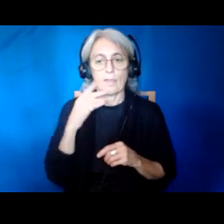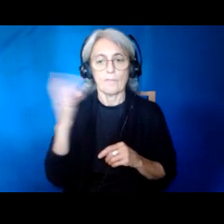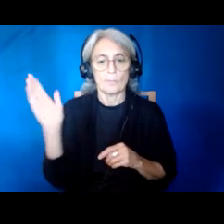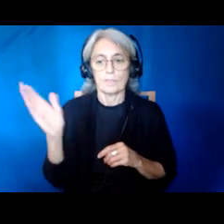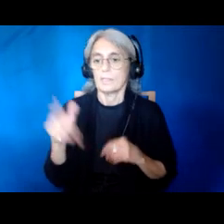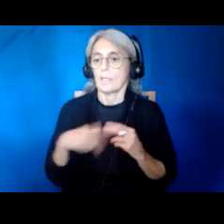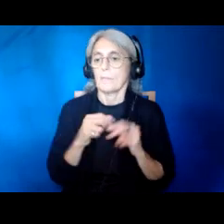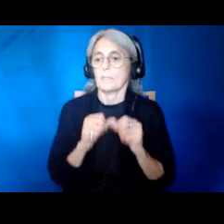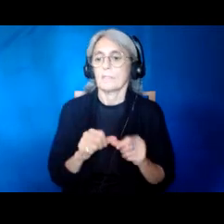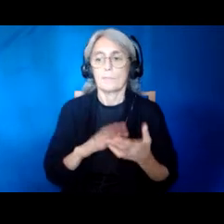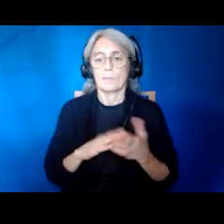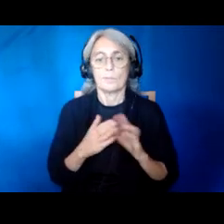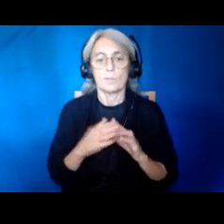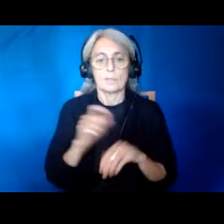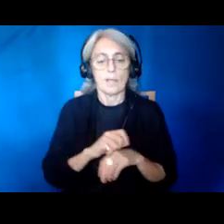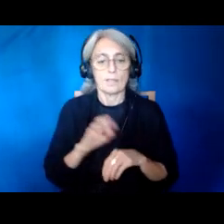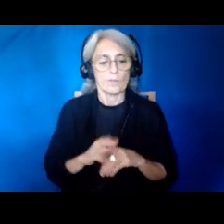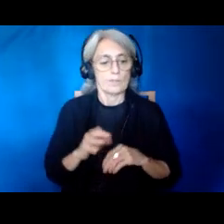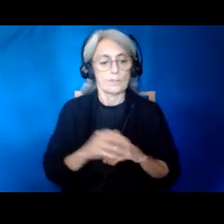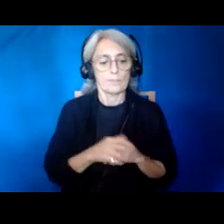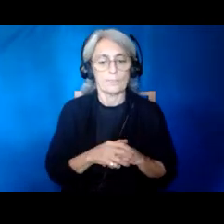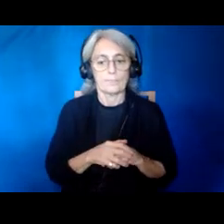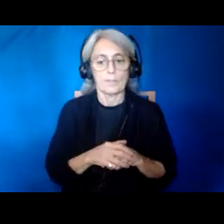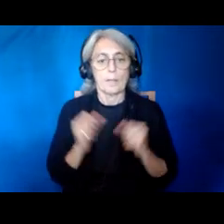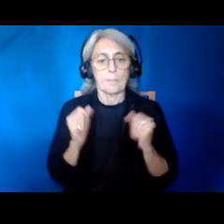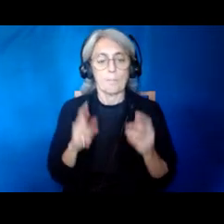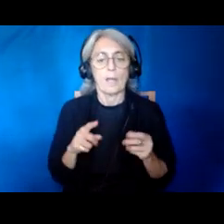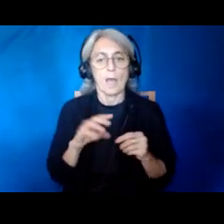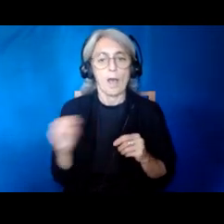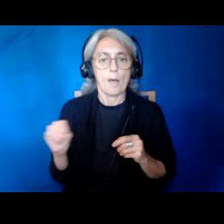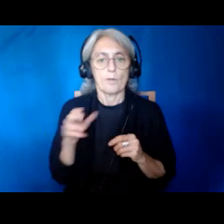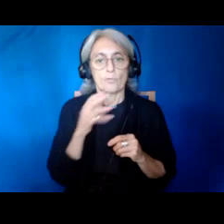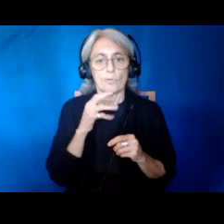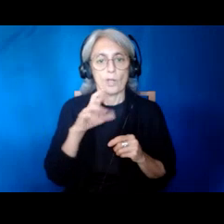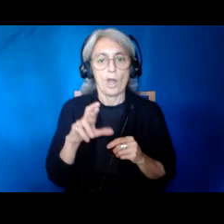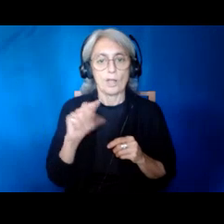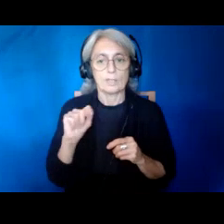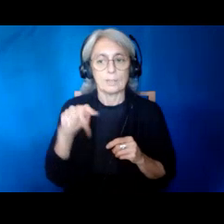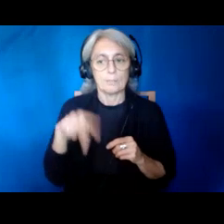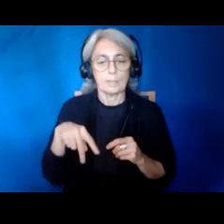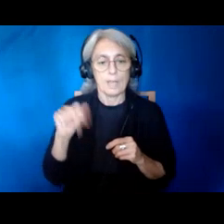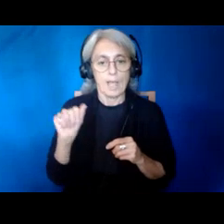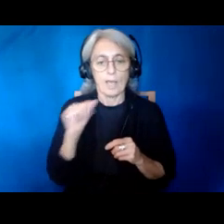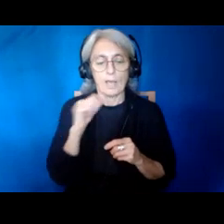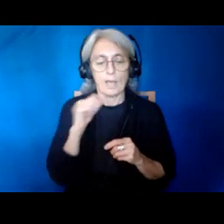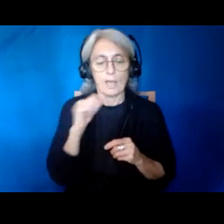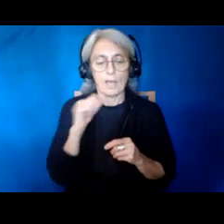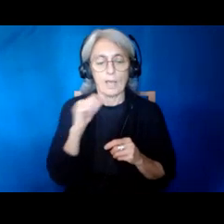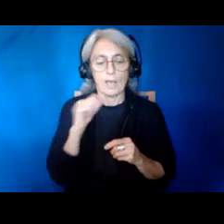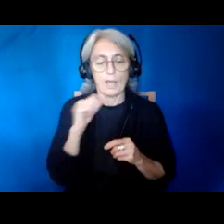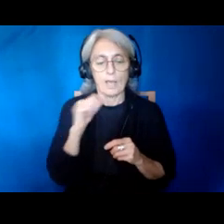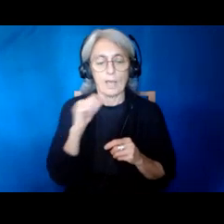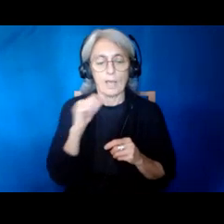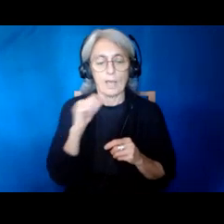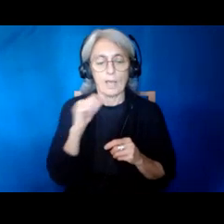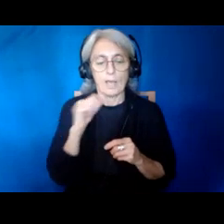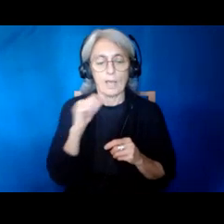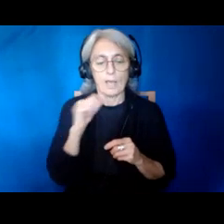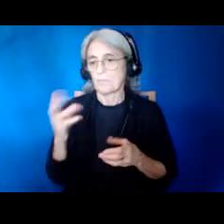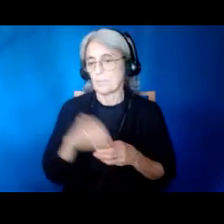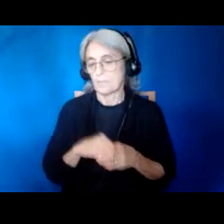Sustainable Communities Task Force. I know that many of the rural RTPAs are not part of the task force or even required to participate